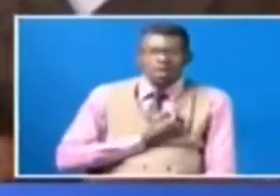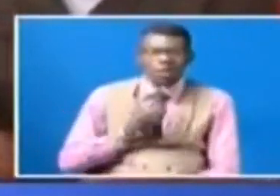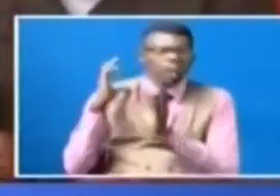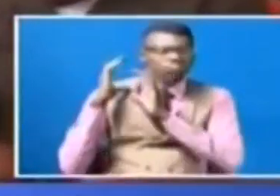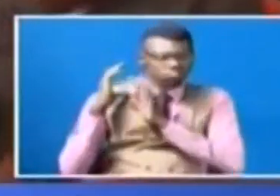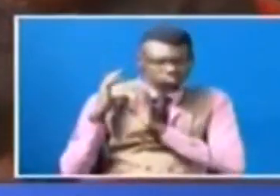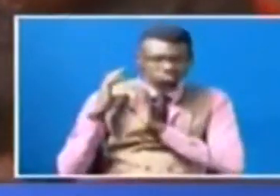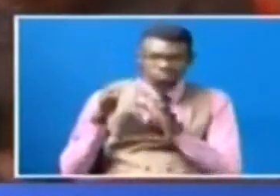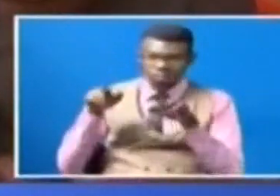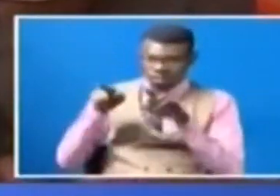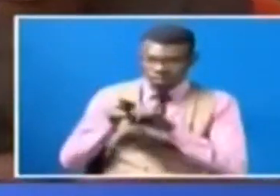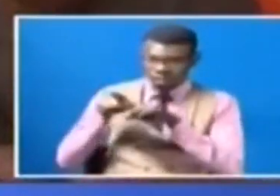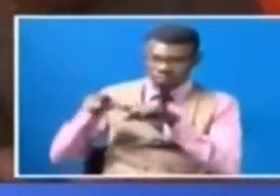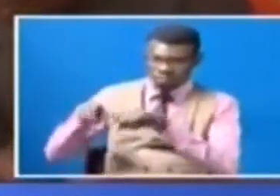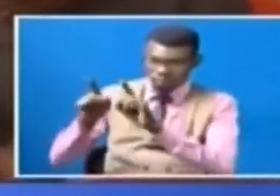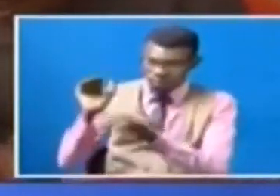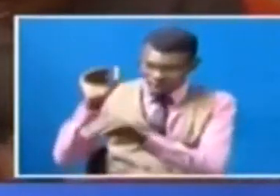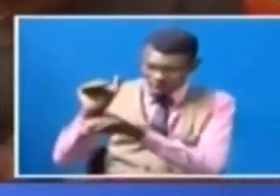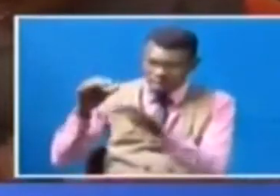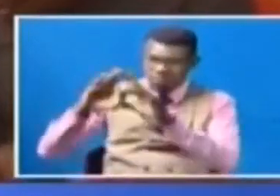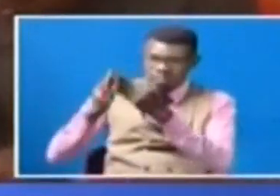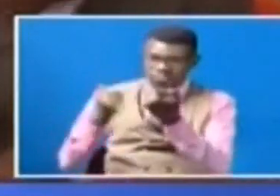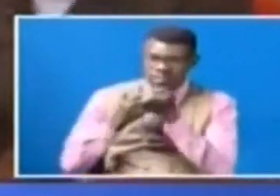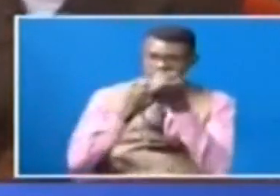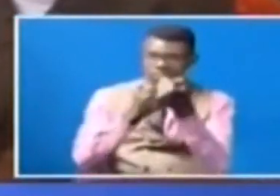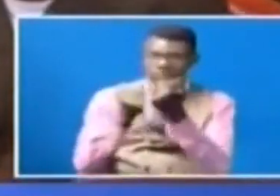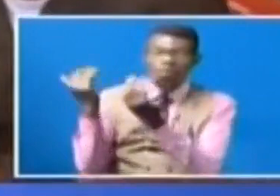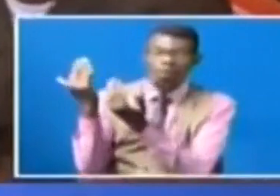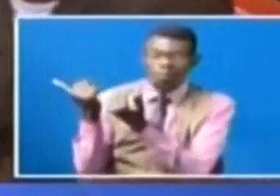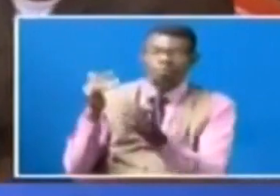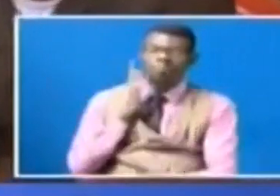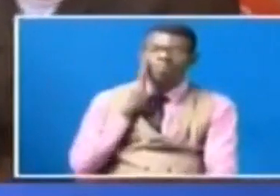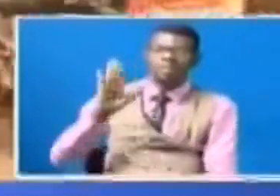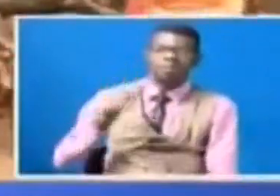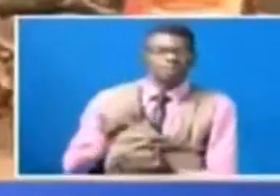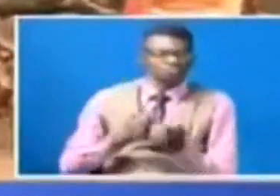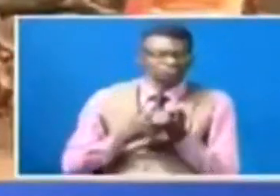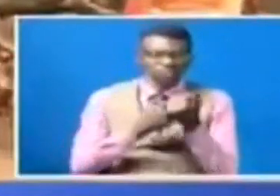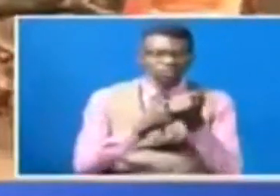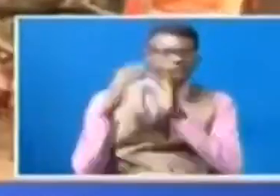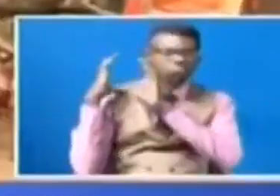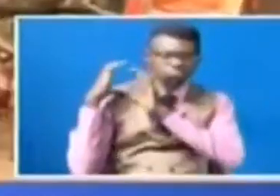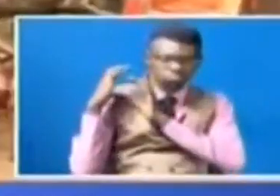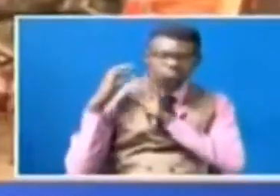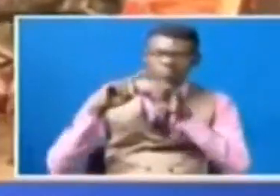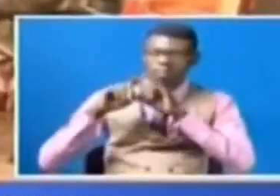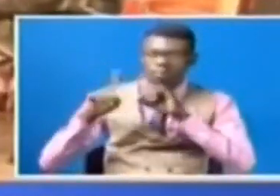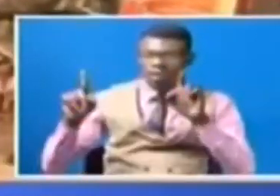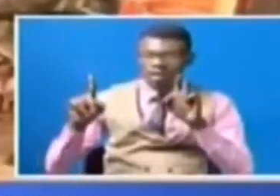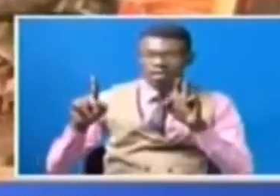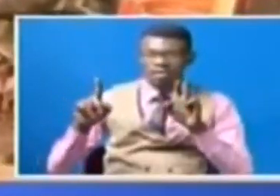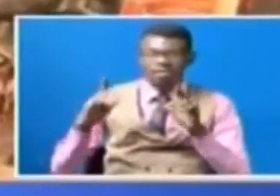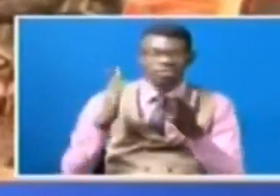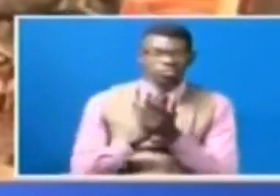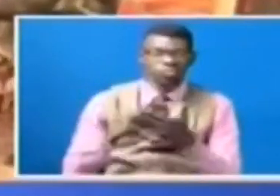shoulders. He turned to his family for support and hoped his mother would help him carry the burden, but he was in for a